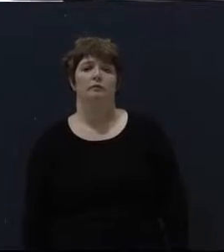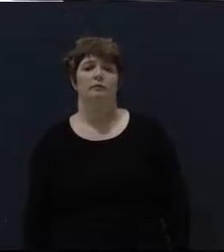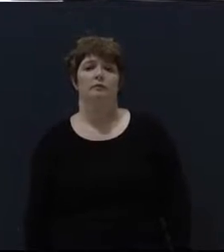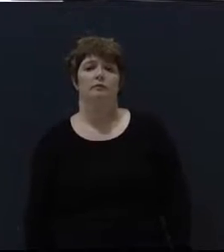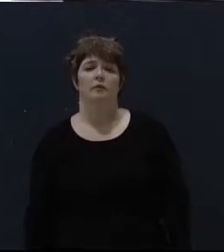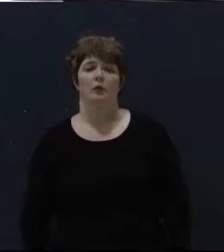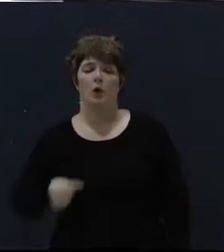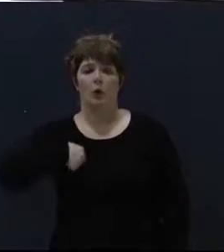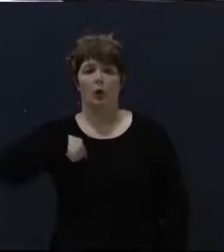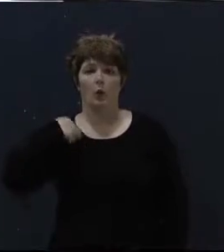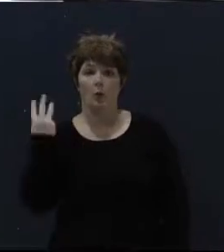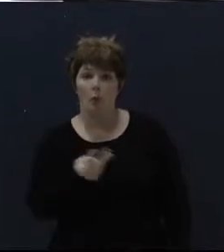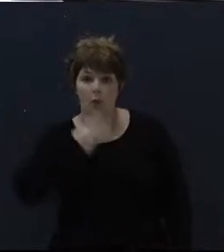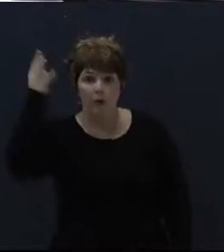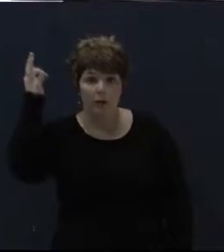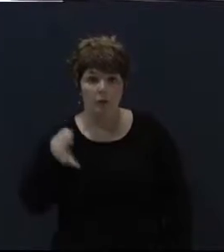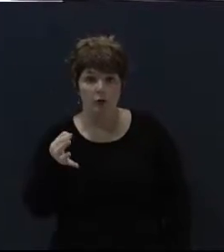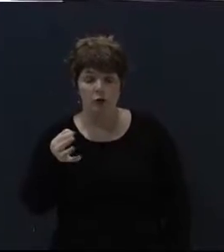We preaching all right.